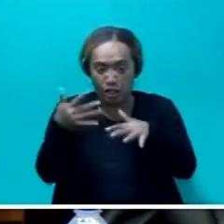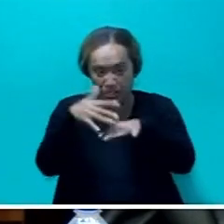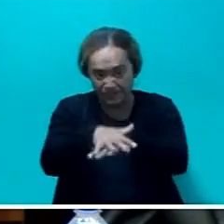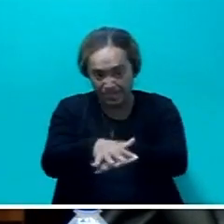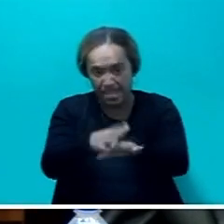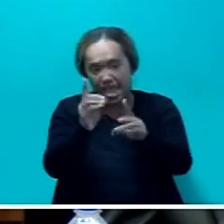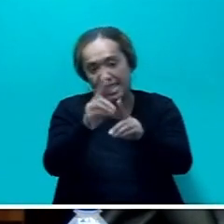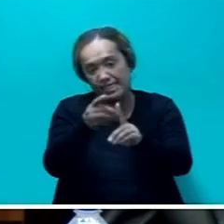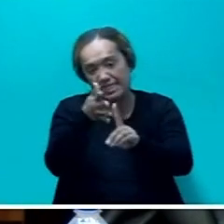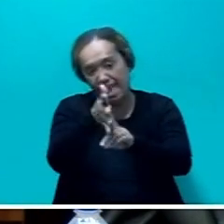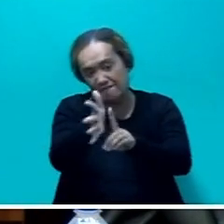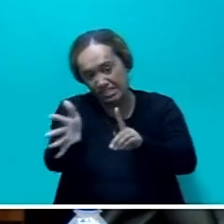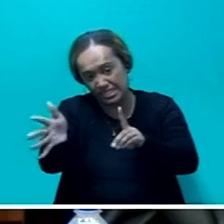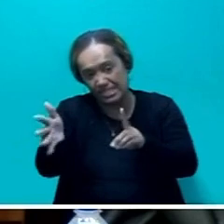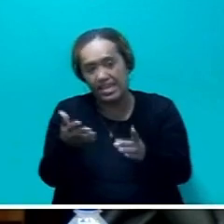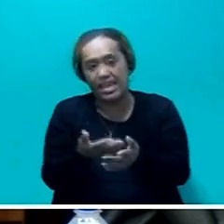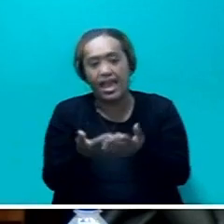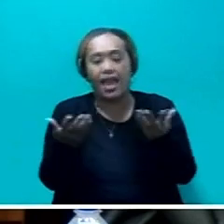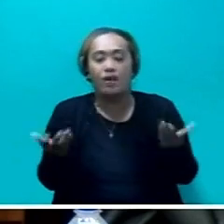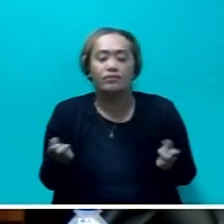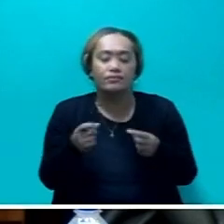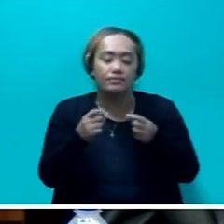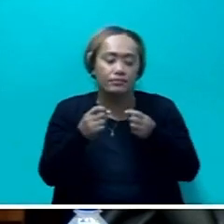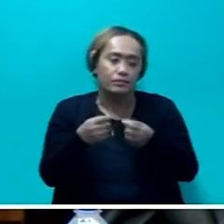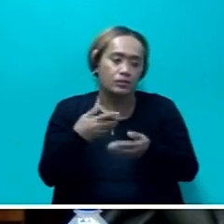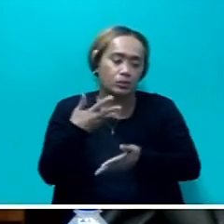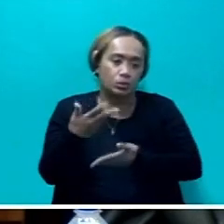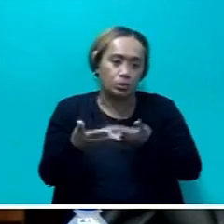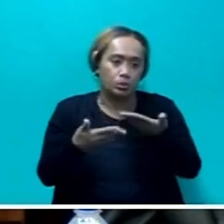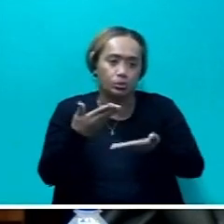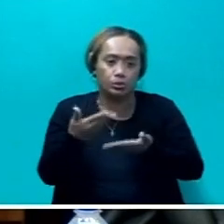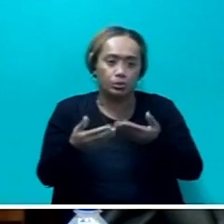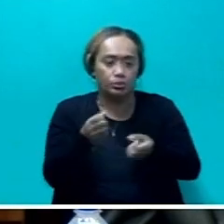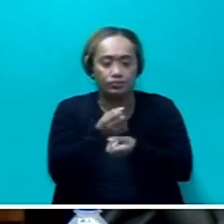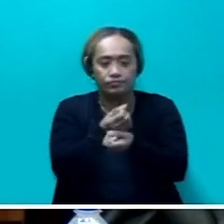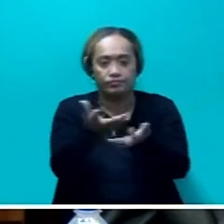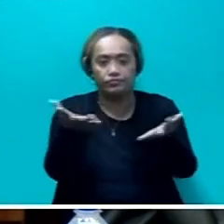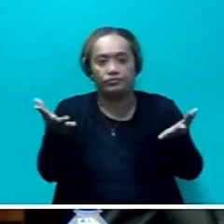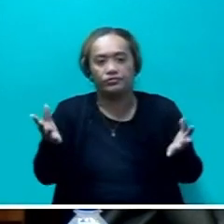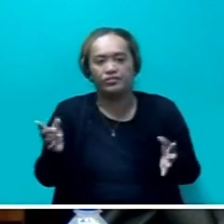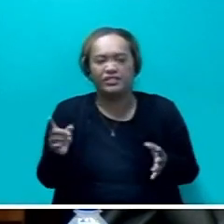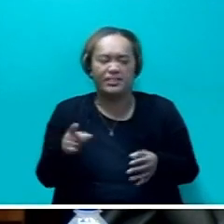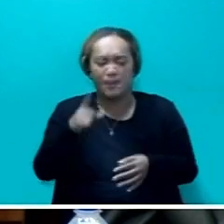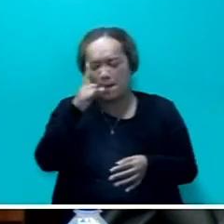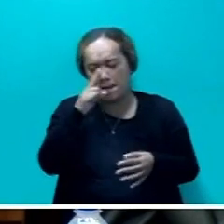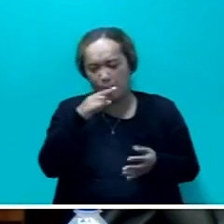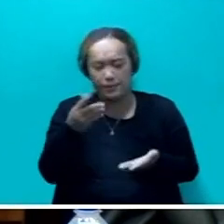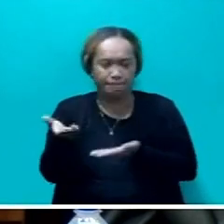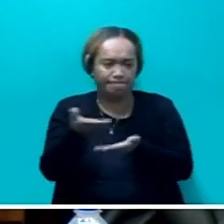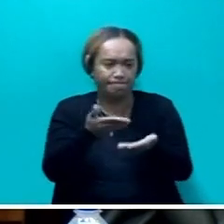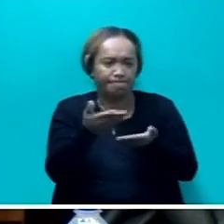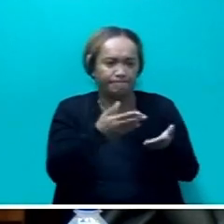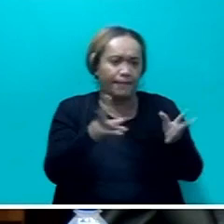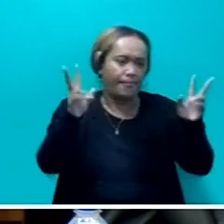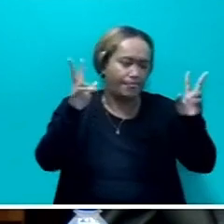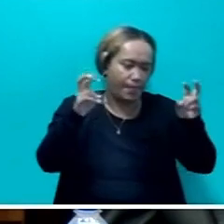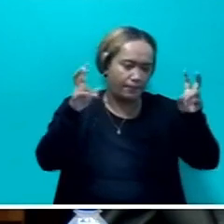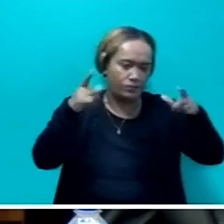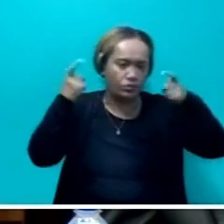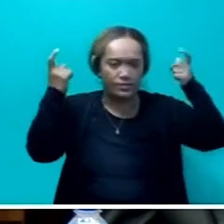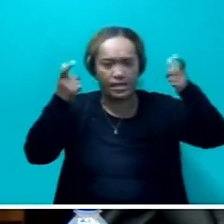Diversity aims to create a dialogue among scholars from different disciplines on the selected themes and to